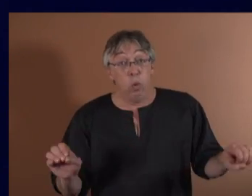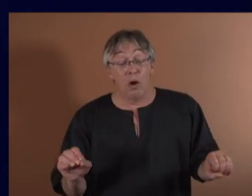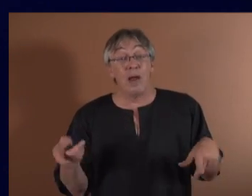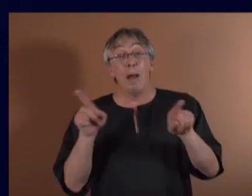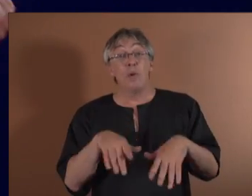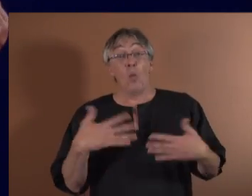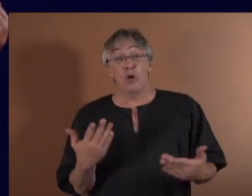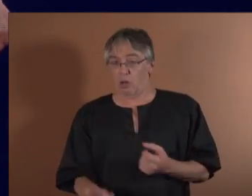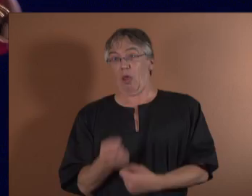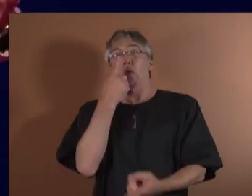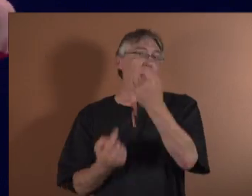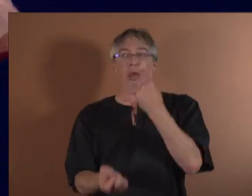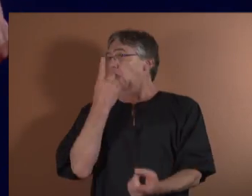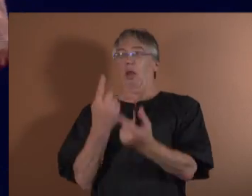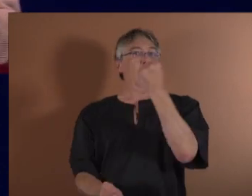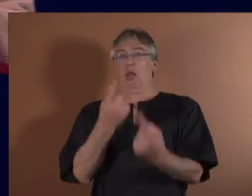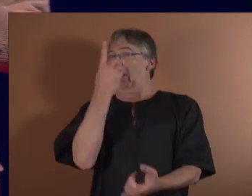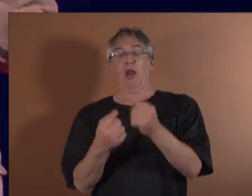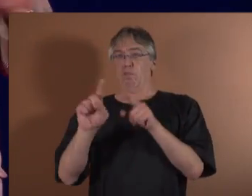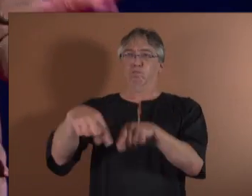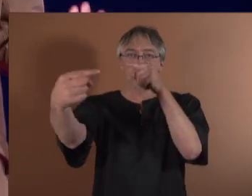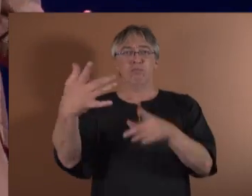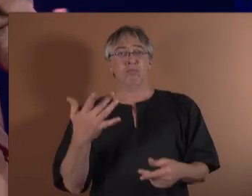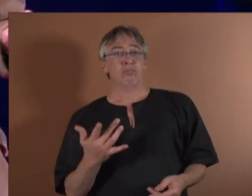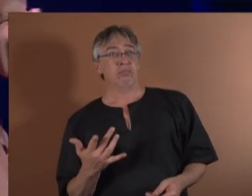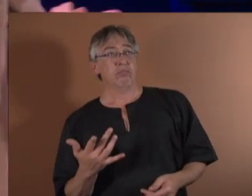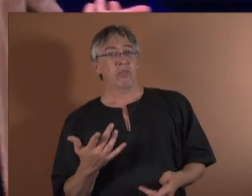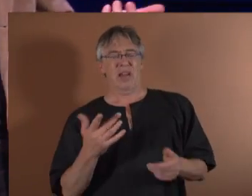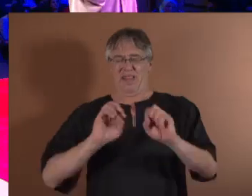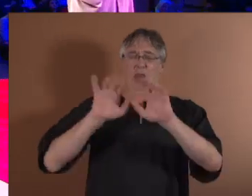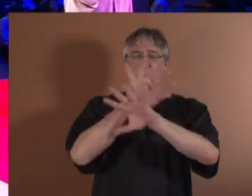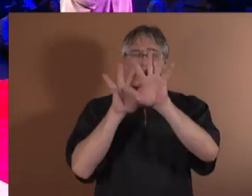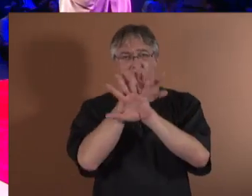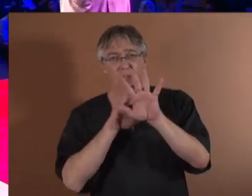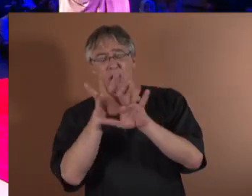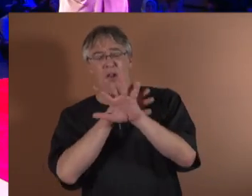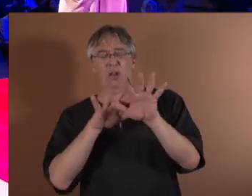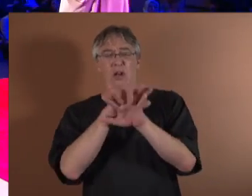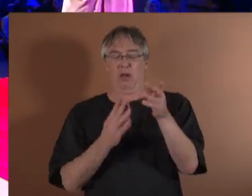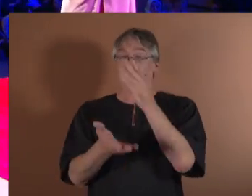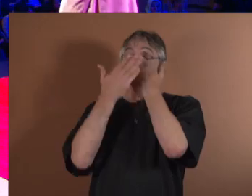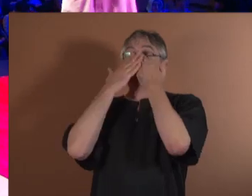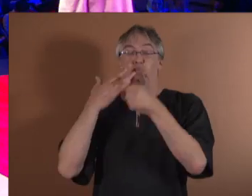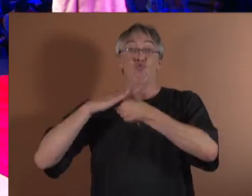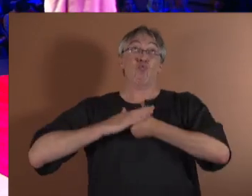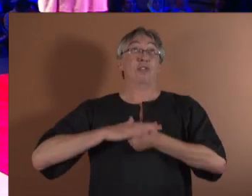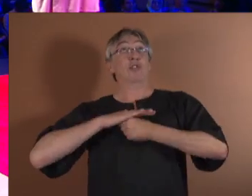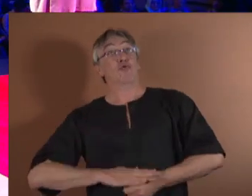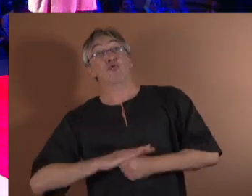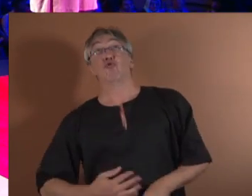get that? I didn't get that. I thought that, and the conflict and the lack of clarity, last-minute crises, pressure, stress,